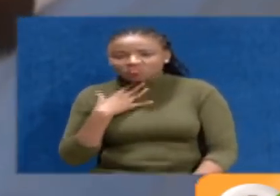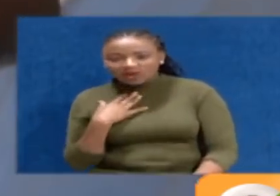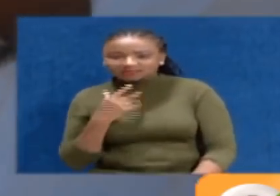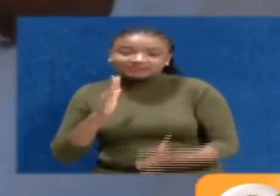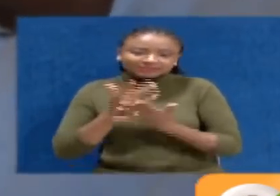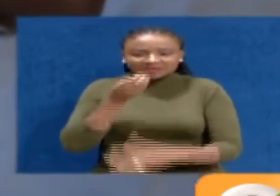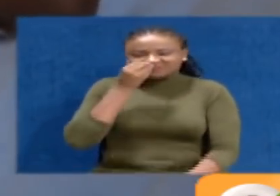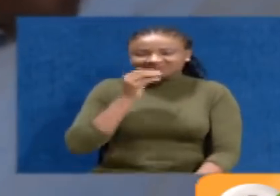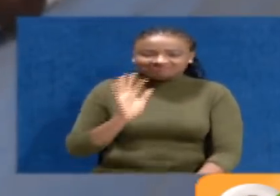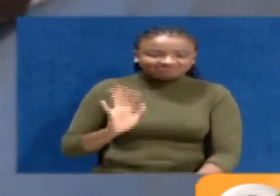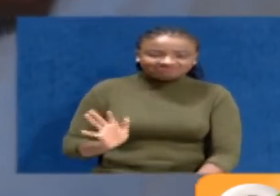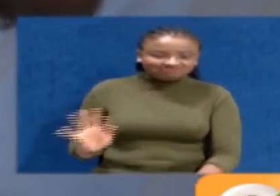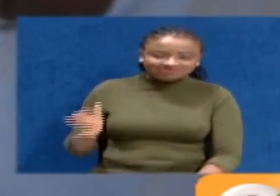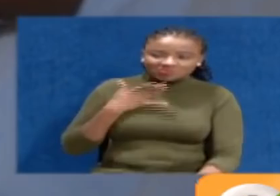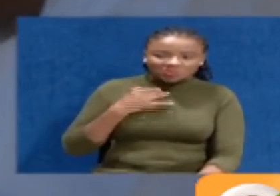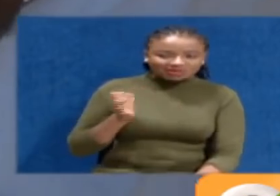don't.